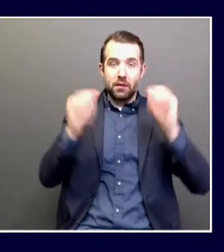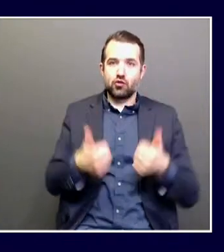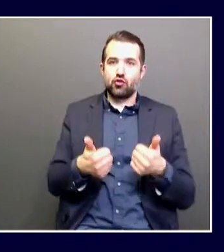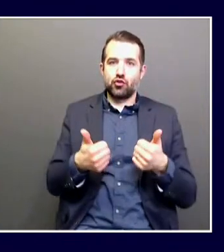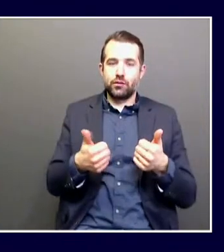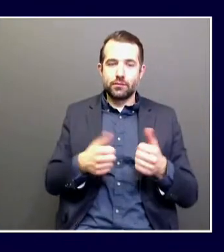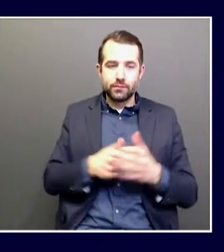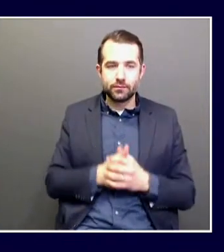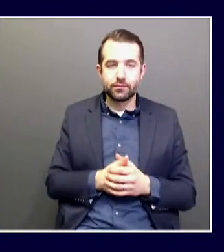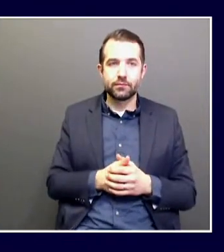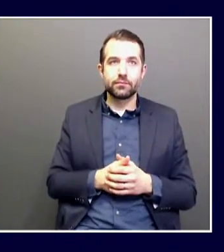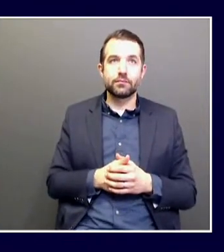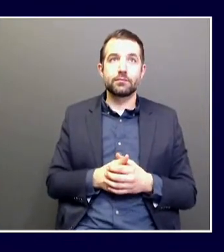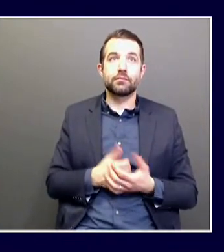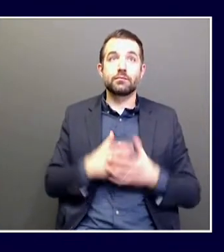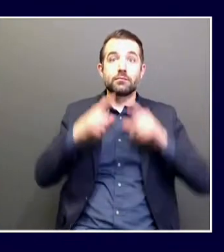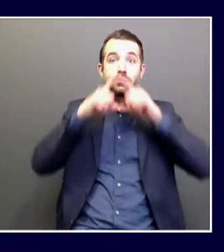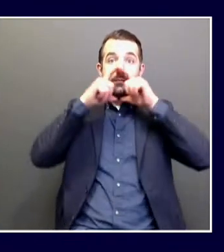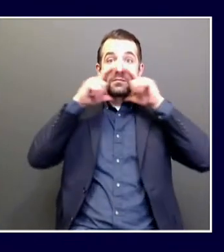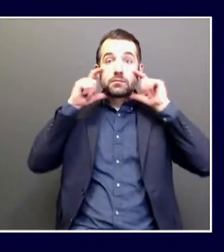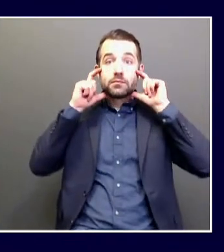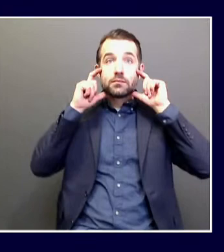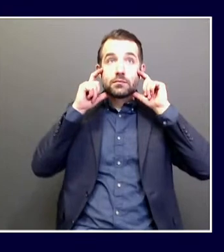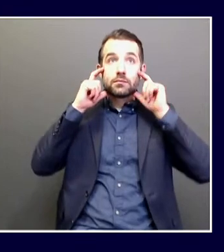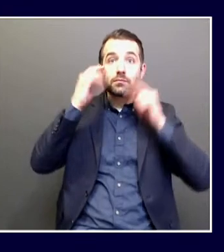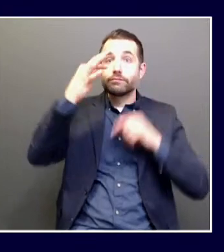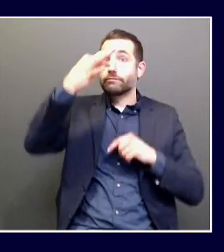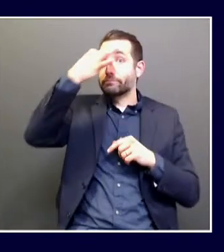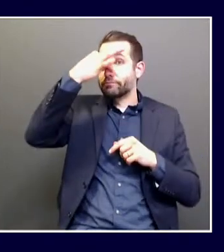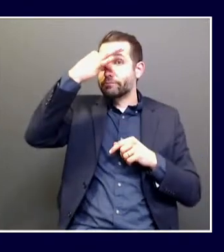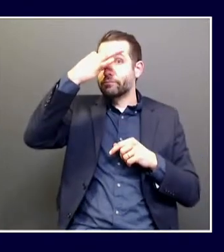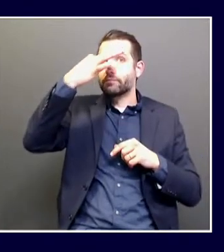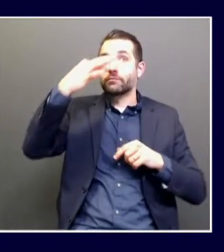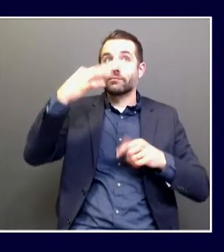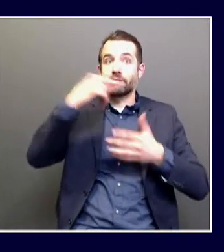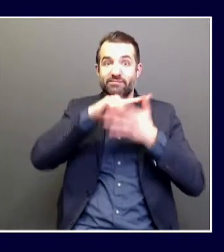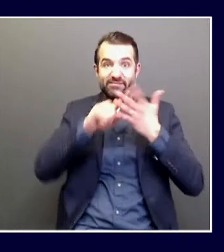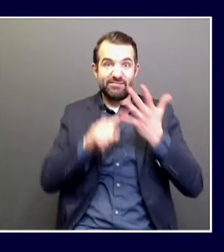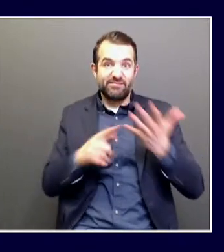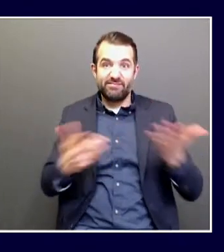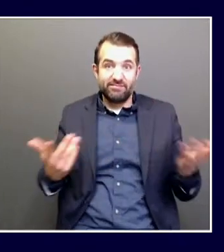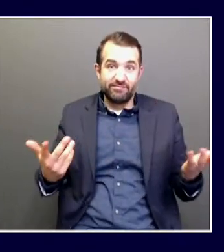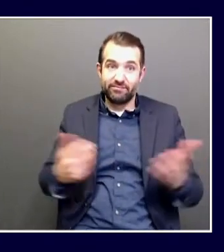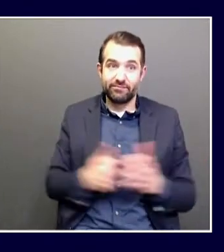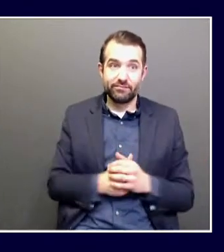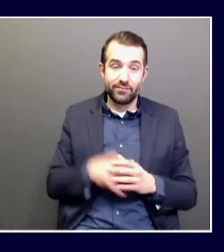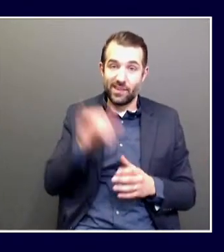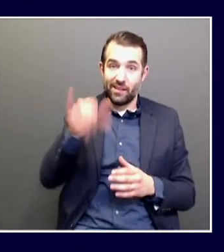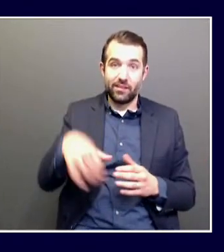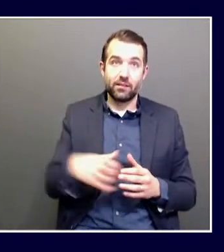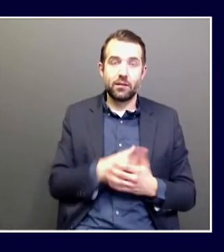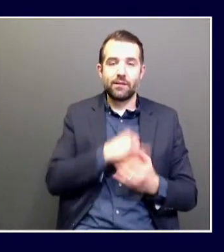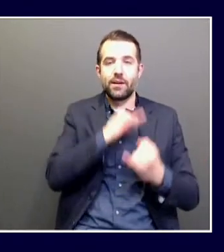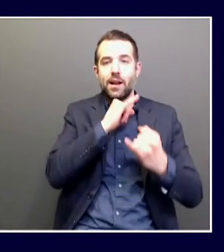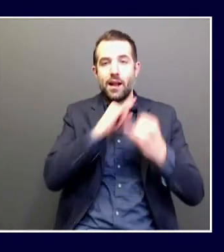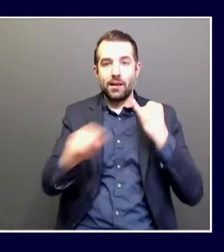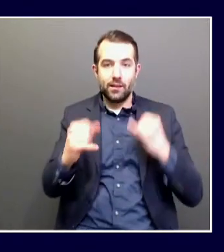Omicron. Okay, thank you. Thank you. And the last question for the afternoon goes to Jessica Piper.